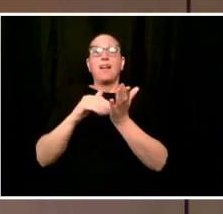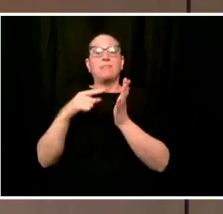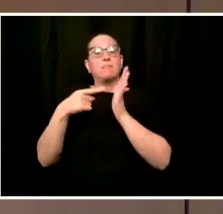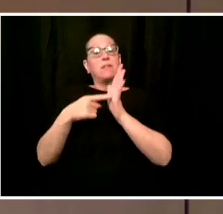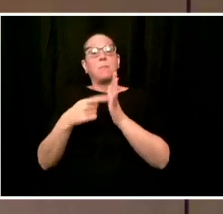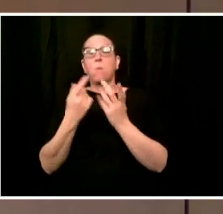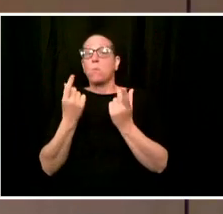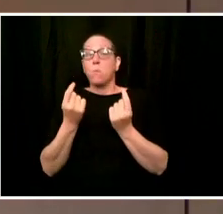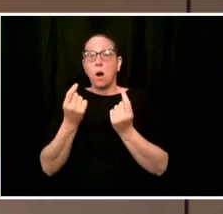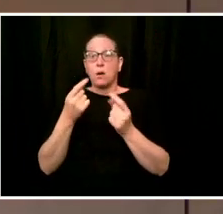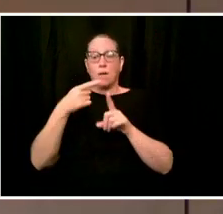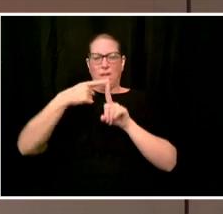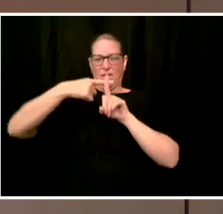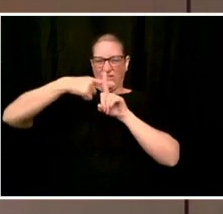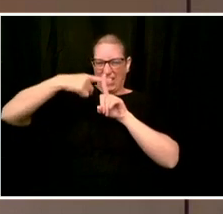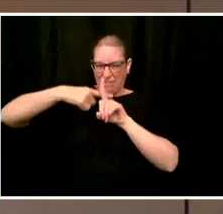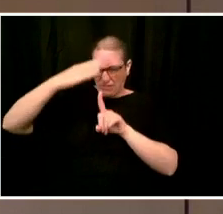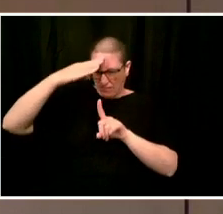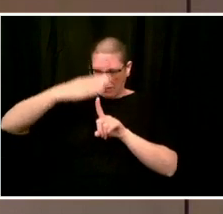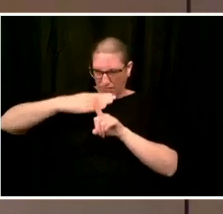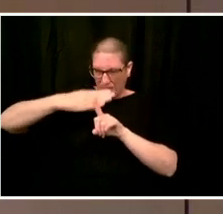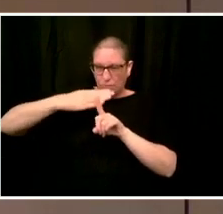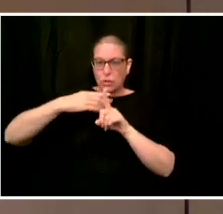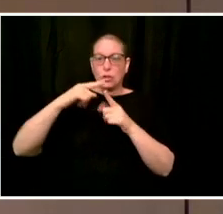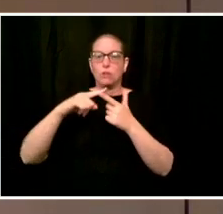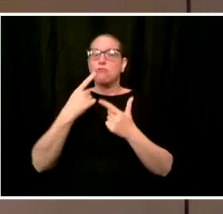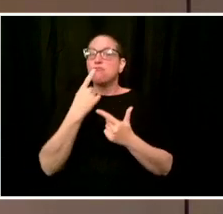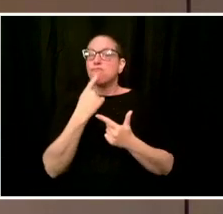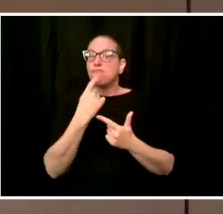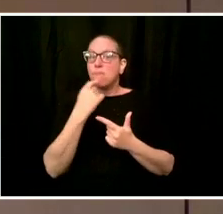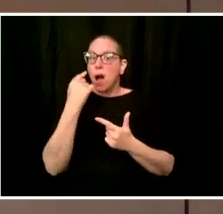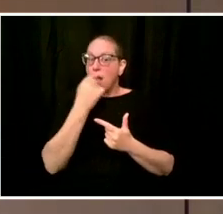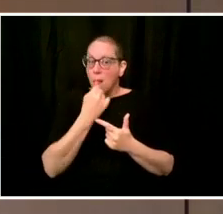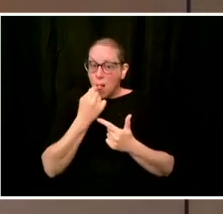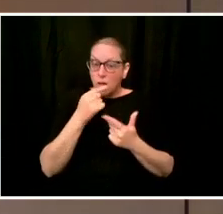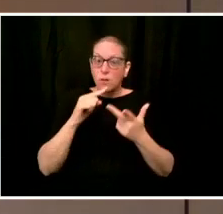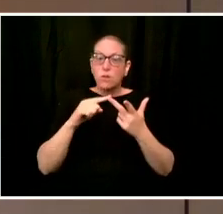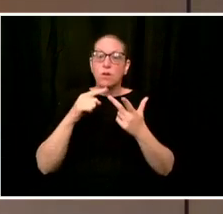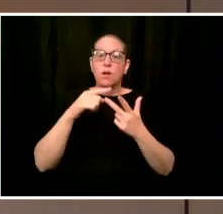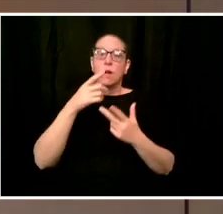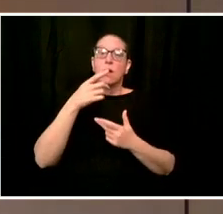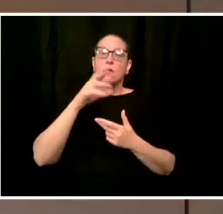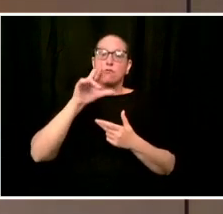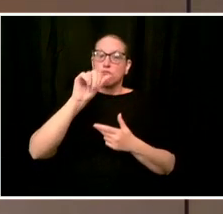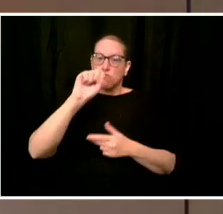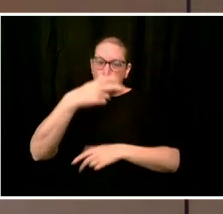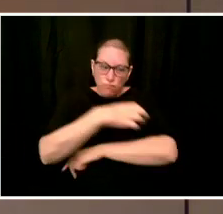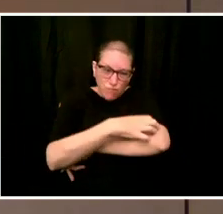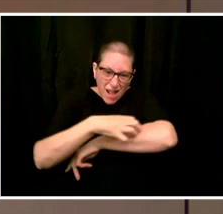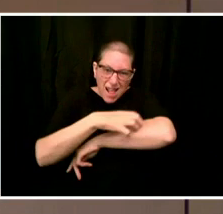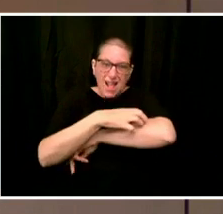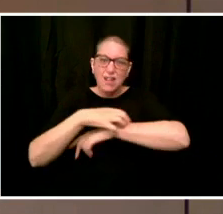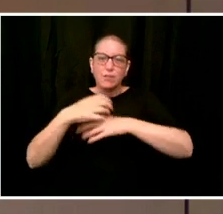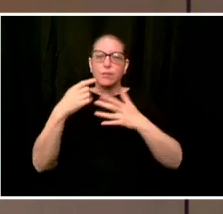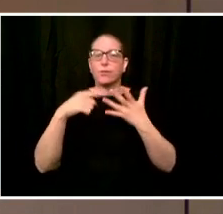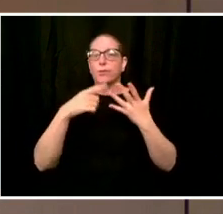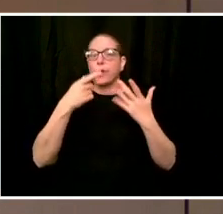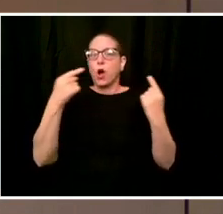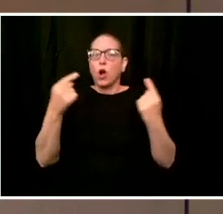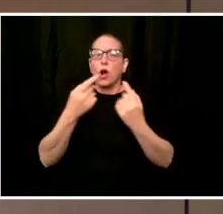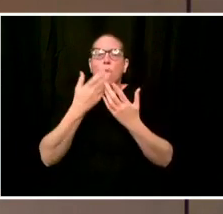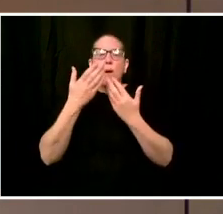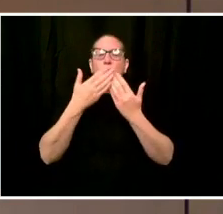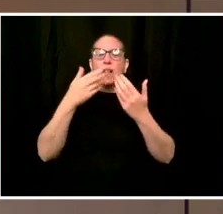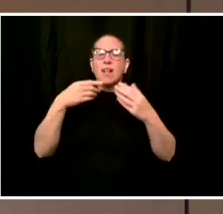really red, bright lips, swollen hands and feet. They can have abdominal pains. All of